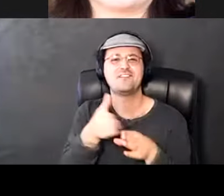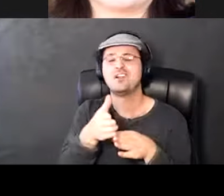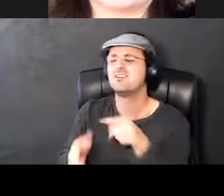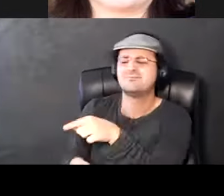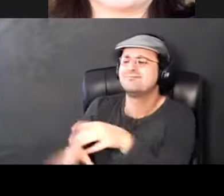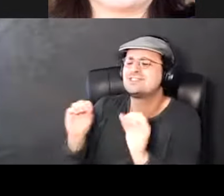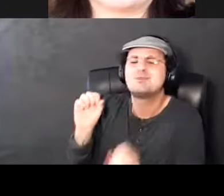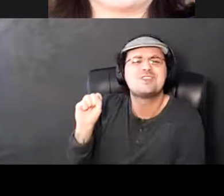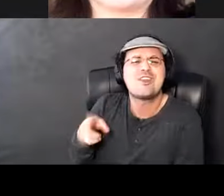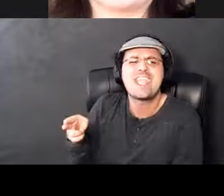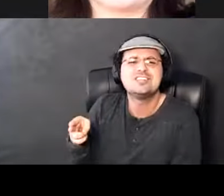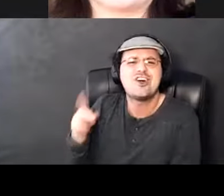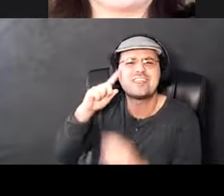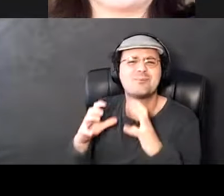time.